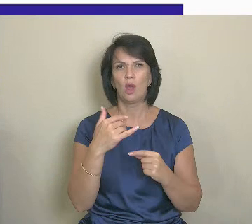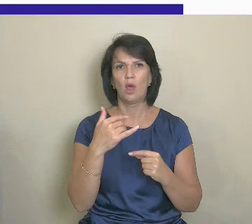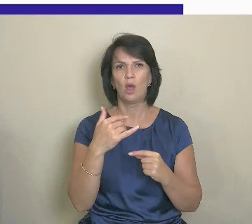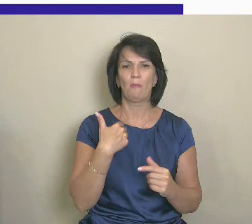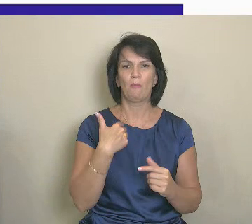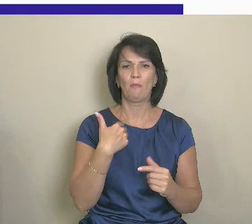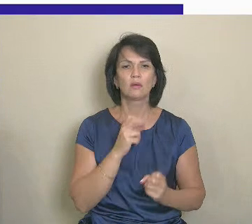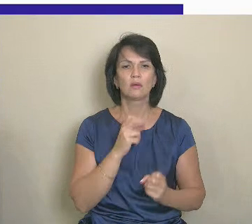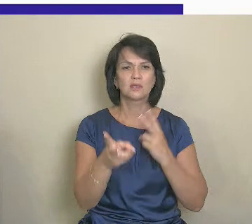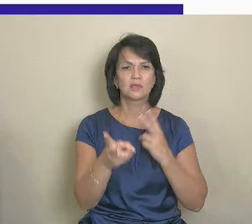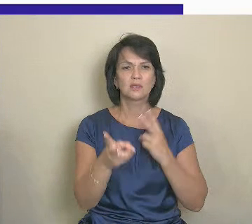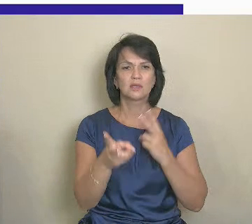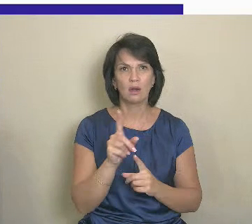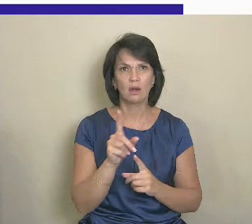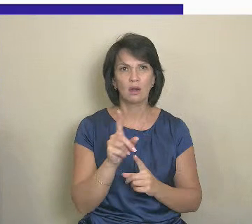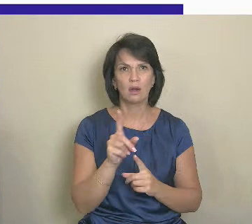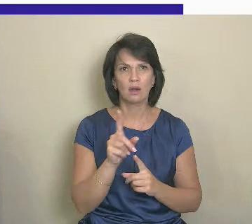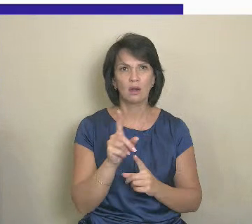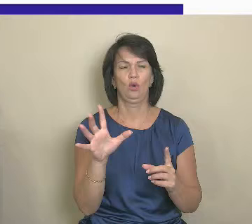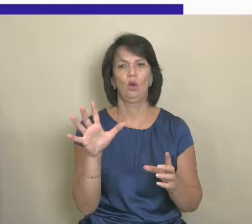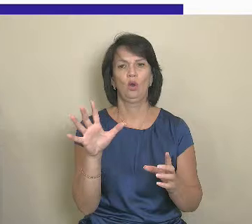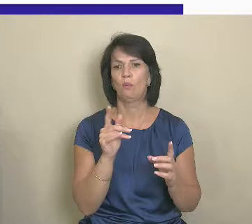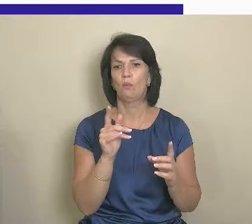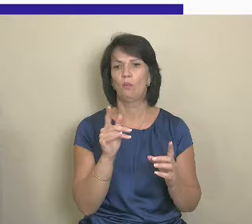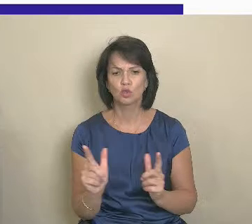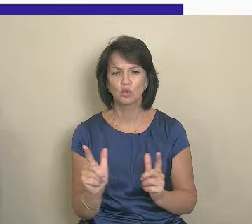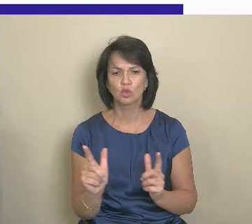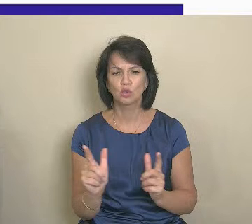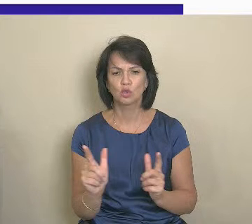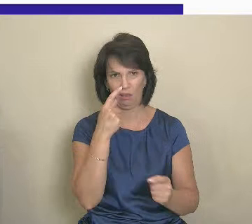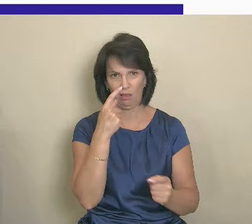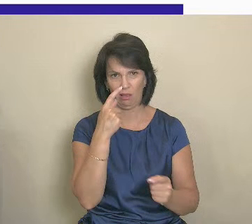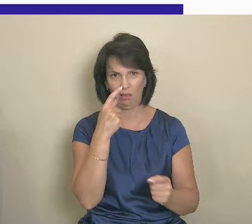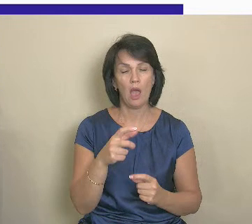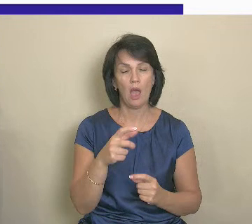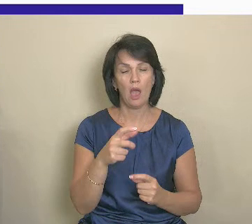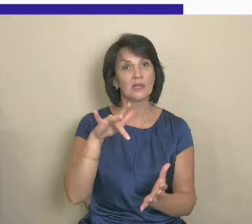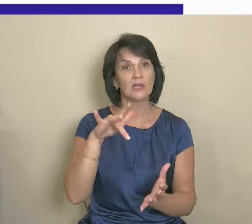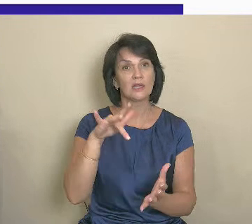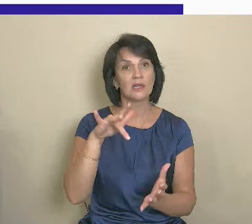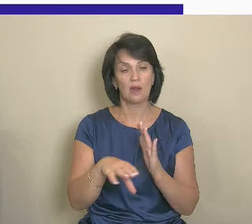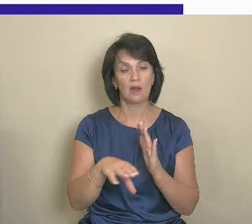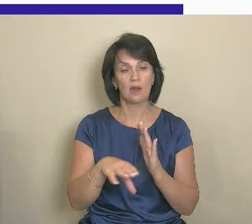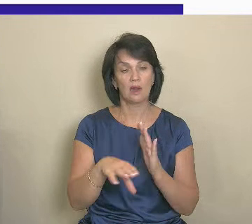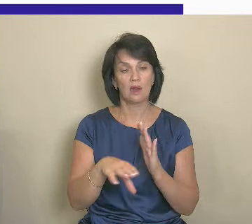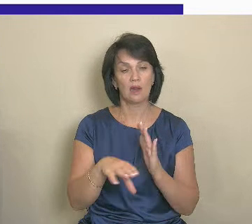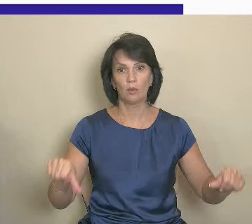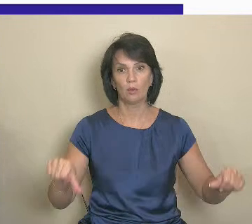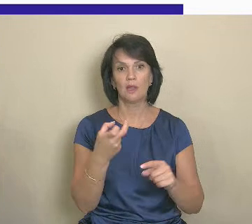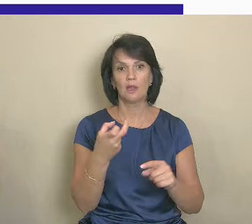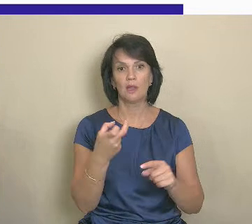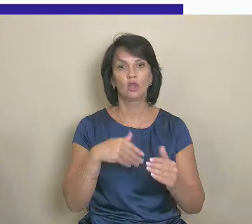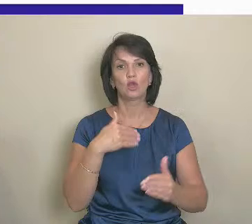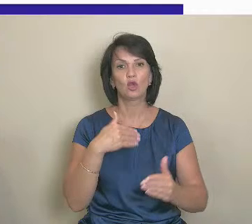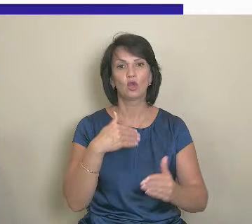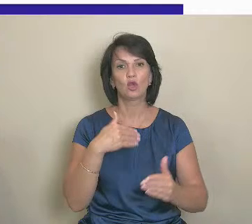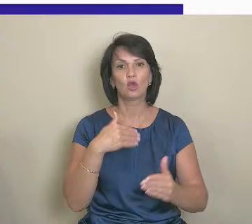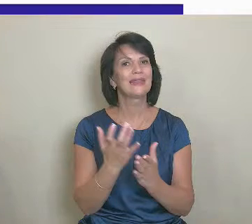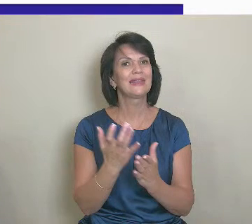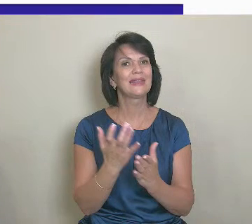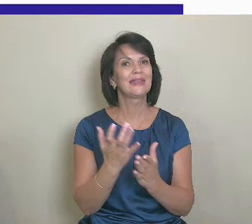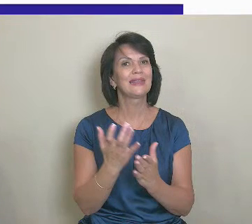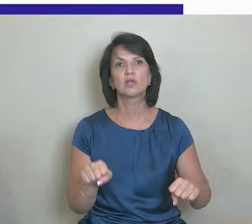one name, but they belong to a different administrative authority. Therefore, we receive a lot of complaints. But